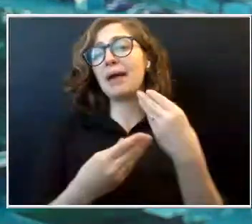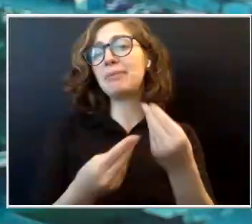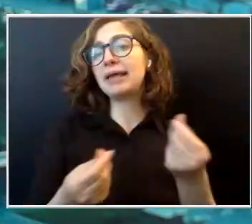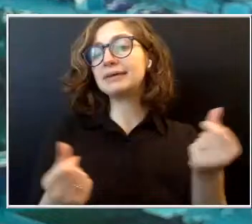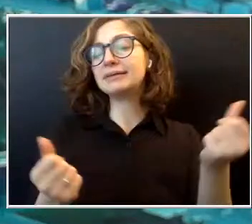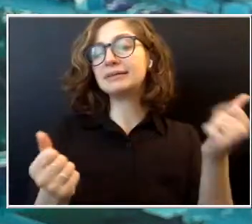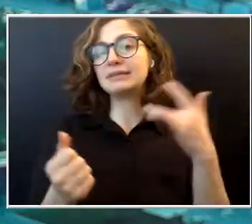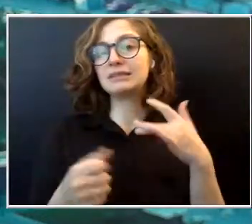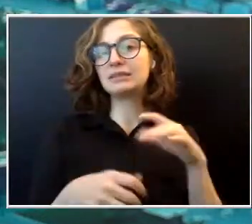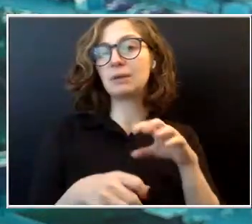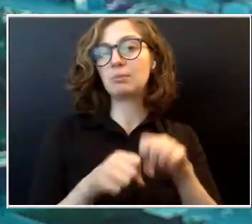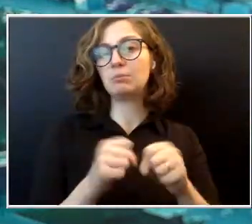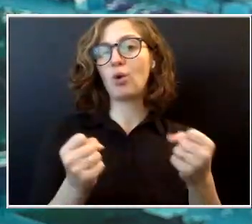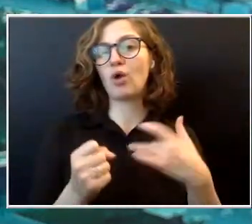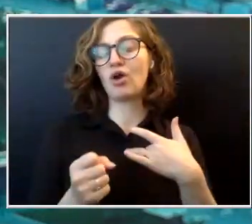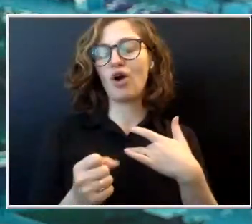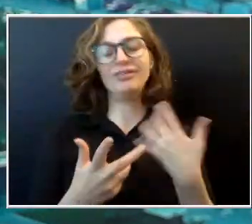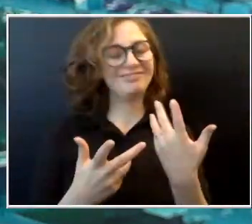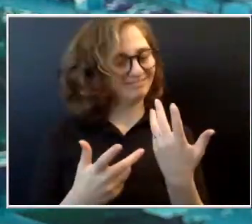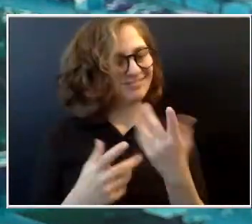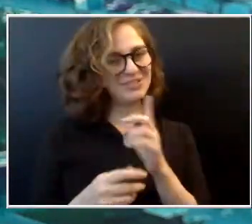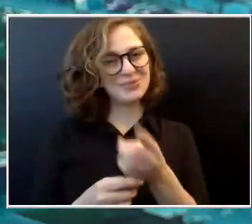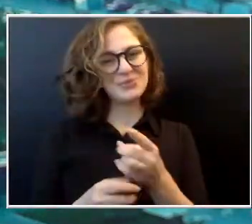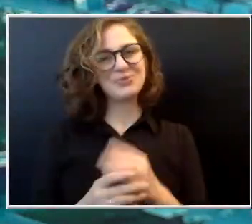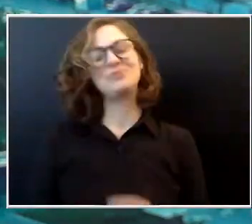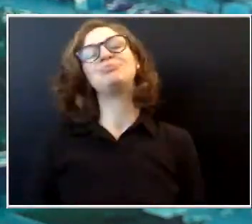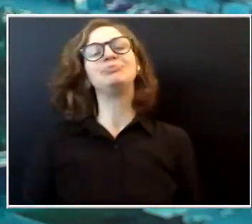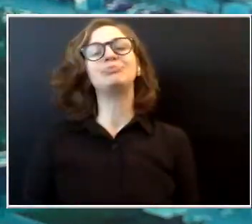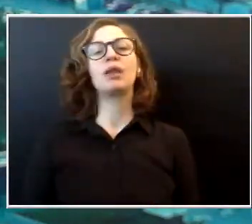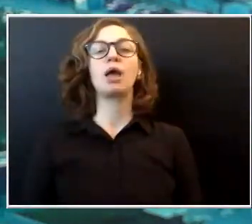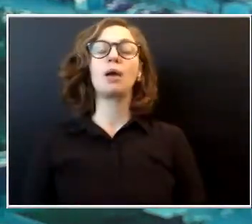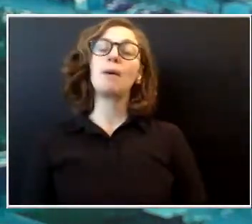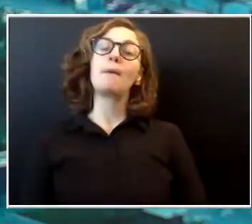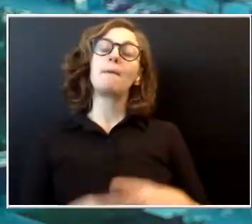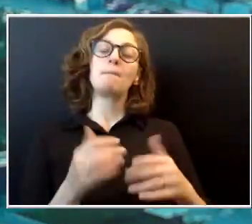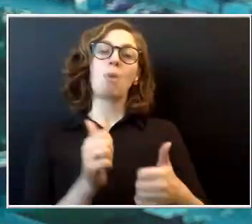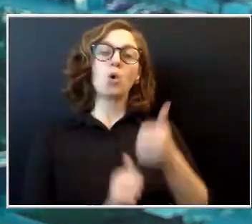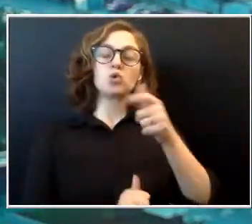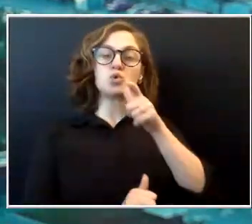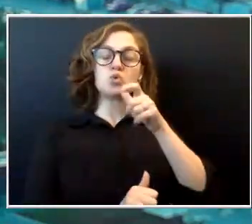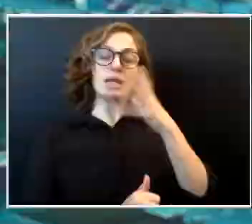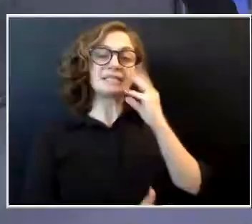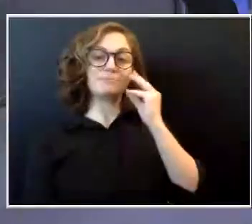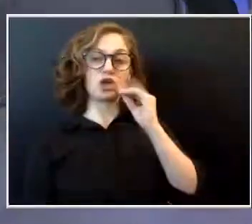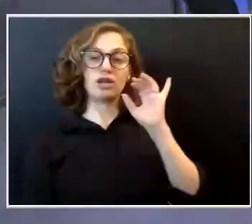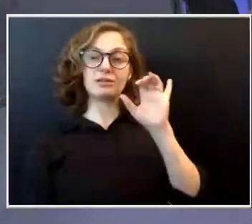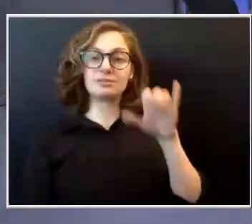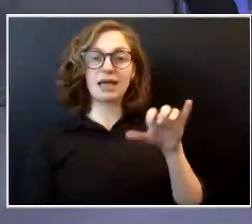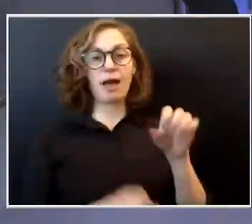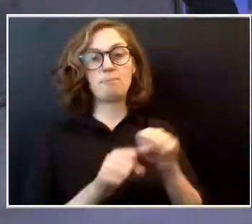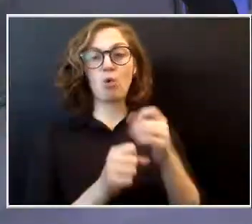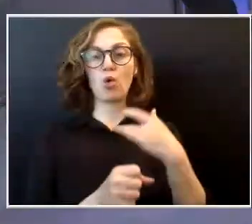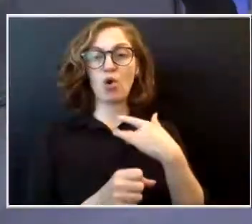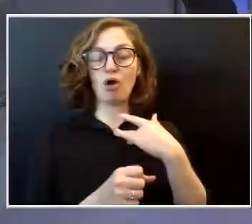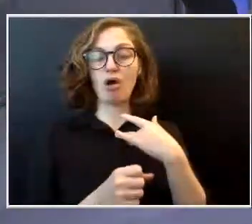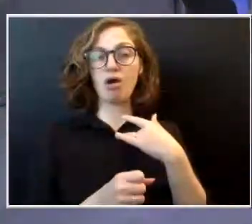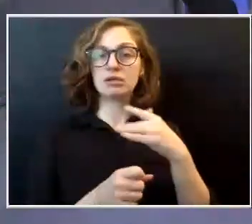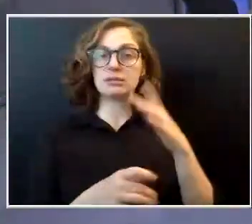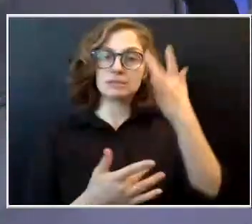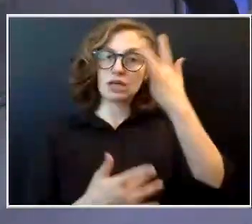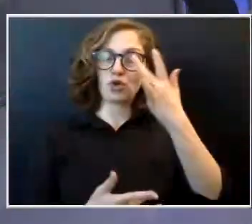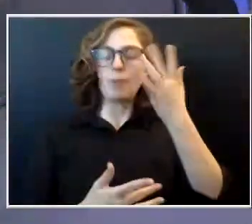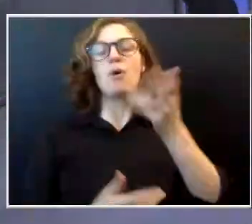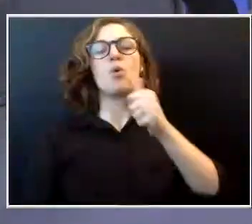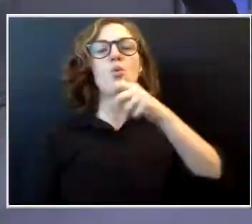documented cases of broken heart syndrome are in women around the age of 65, which Dr. Love, that actually surprised me because I would think broken